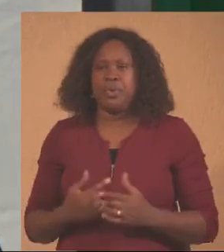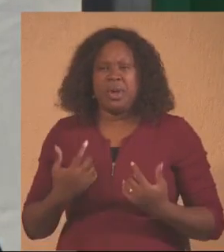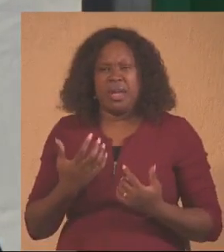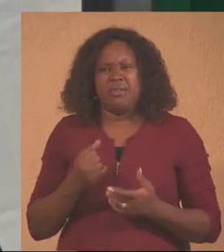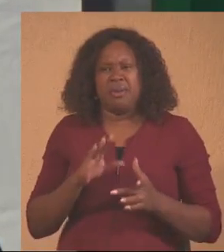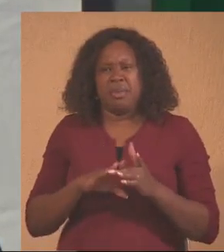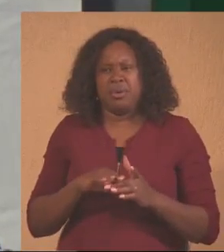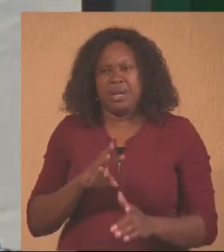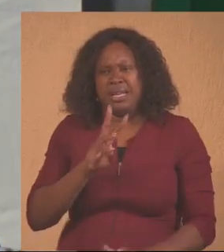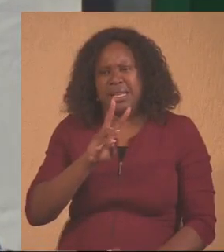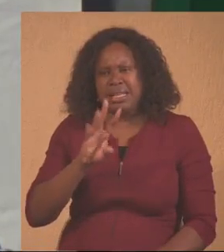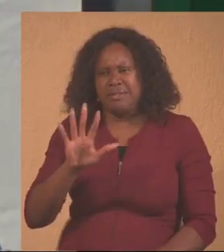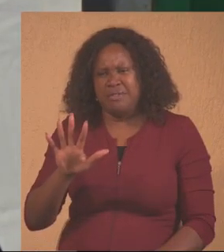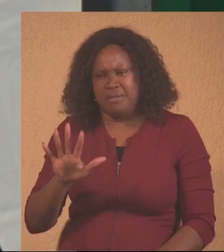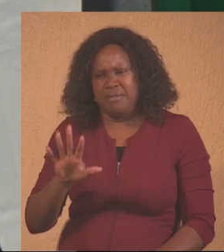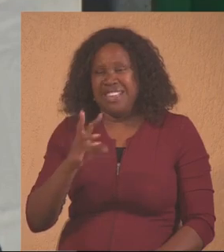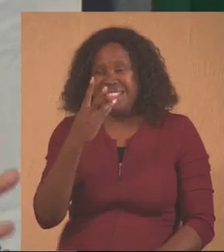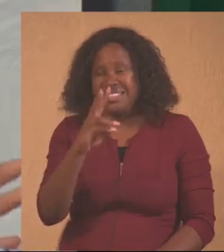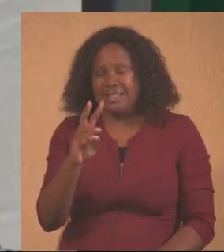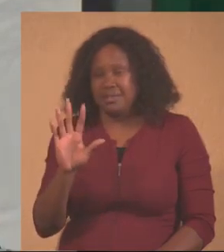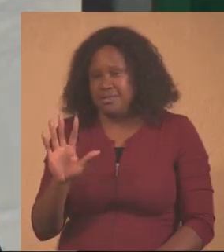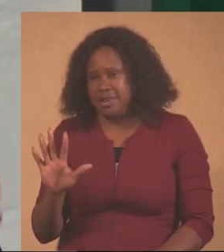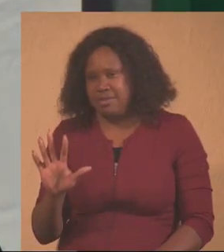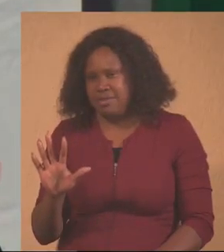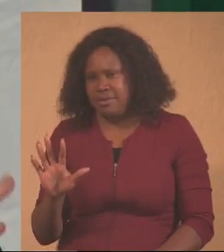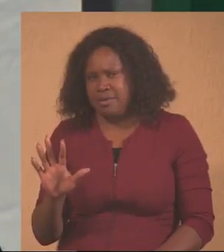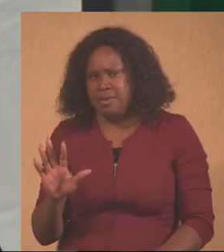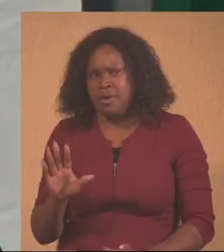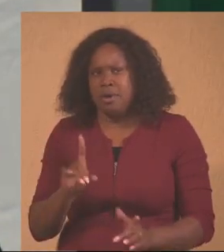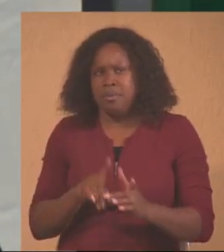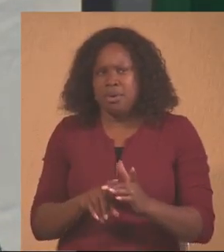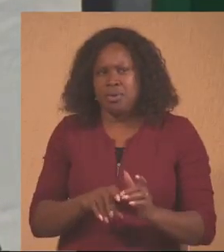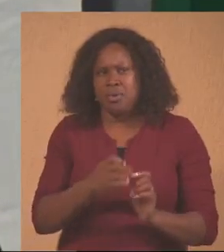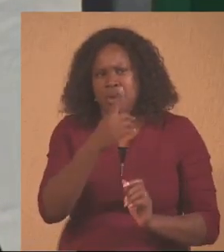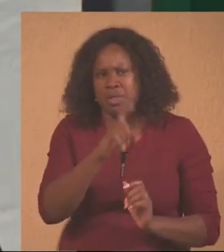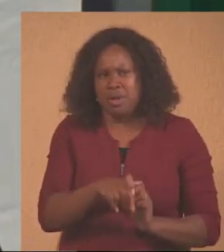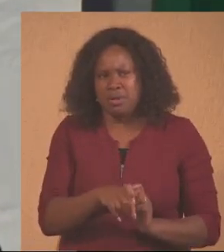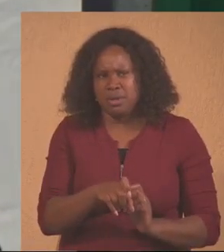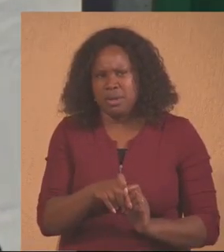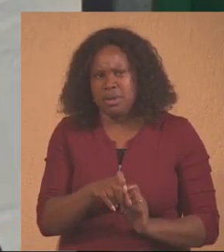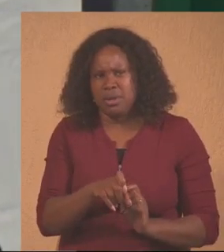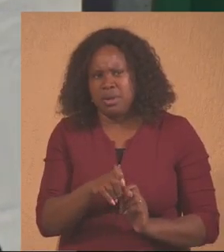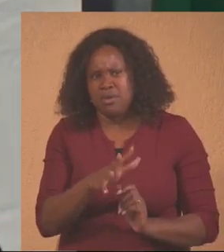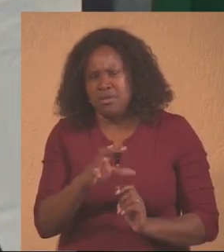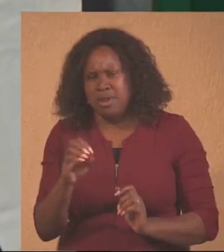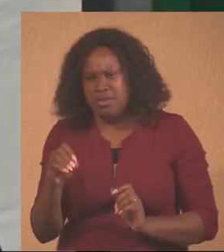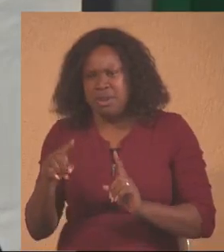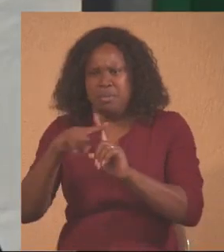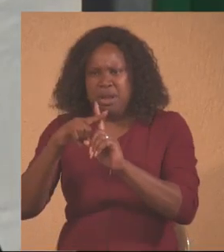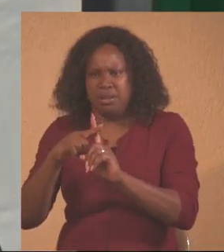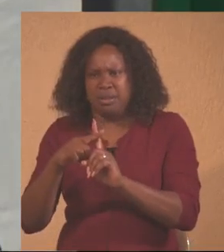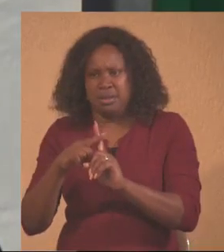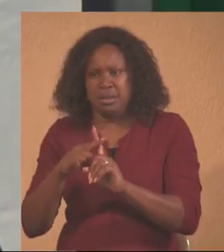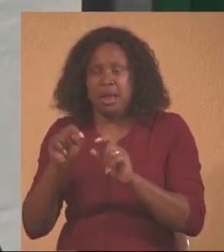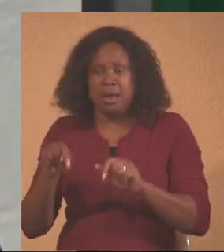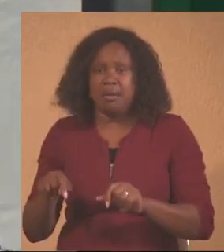about 65 facilities with a capacity of 1,500 plus. So at the present moment,